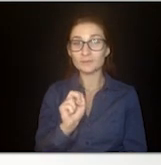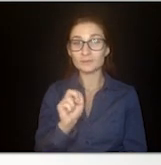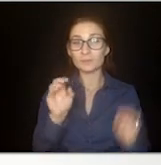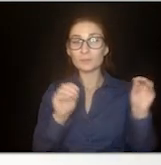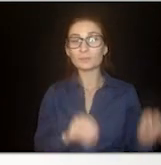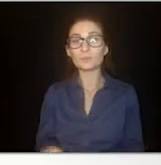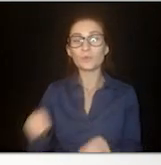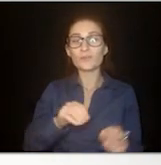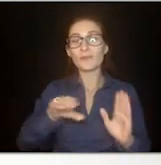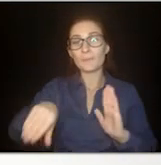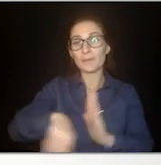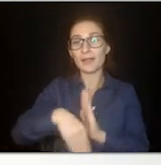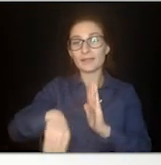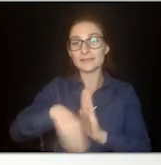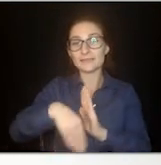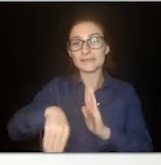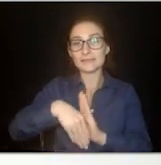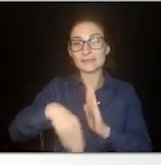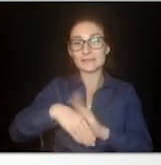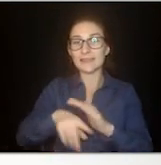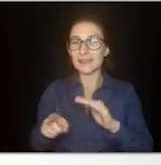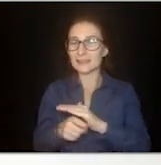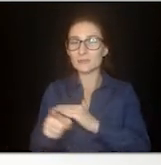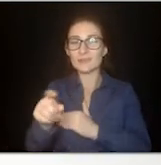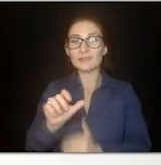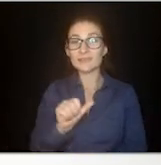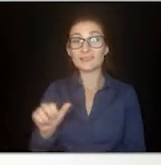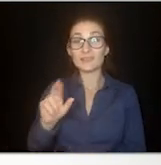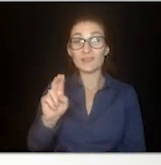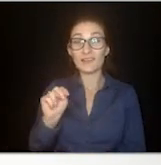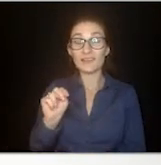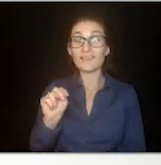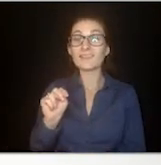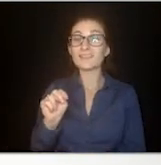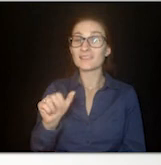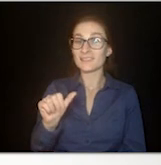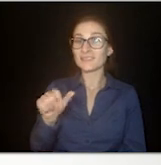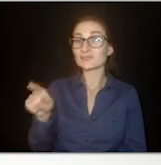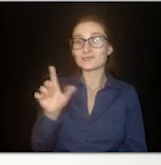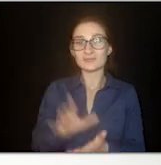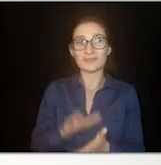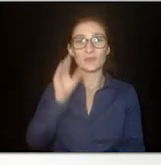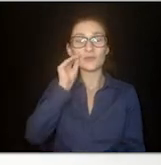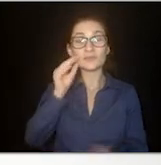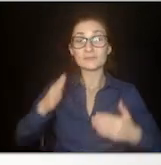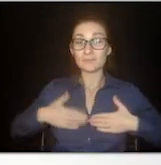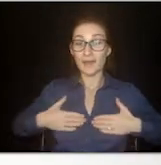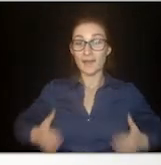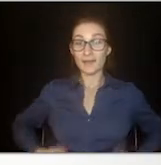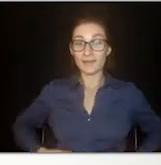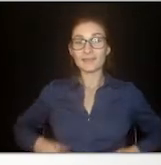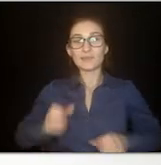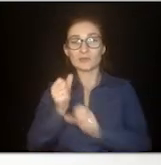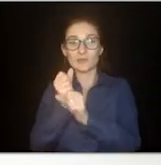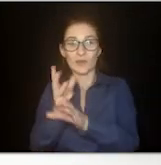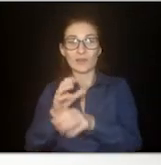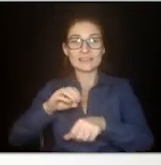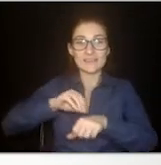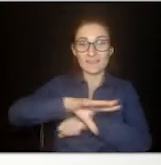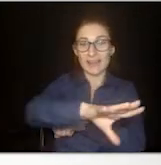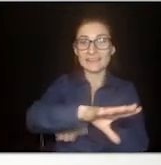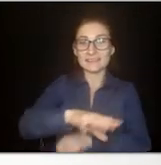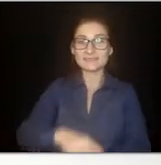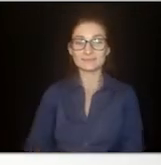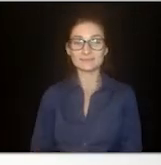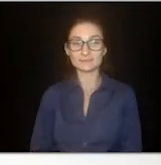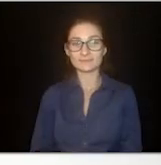January, move bells routine, exploration. Arna learns direct body, object, cause, and effect by moving